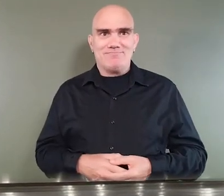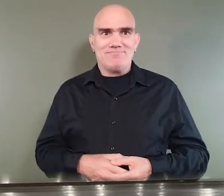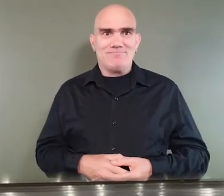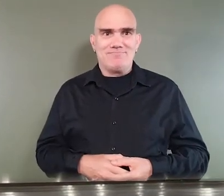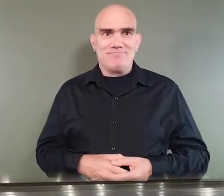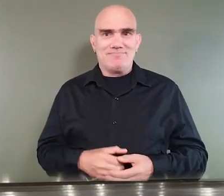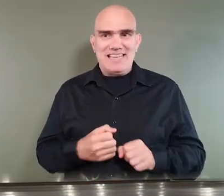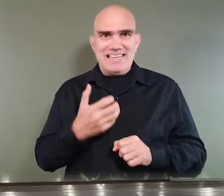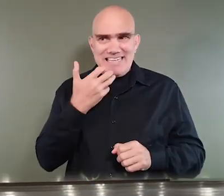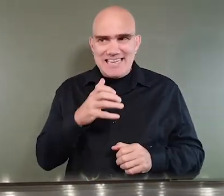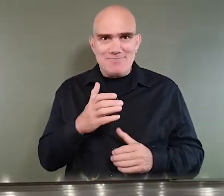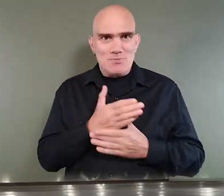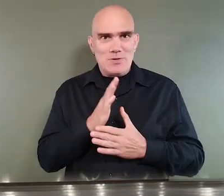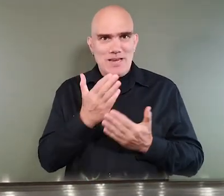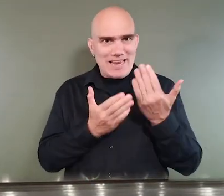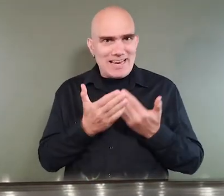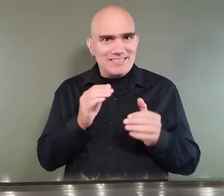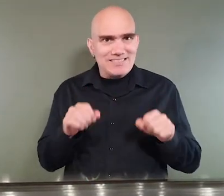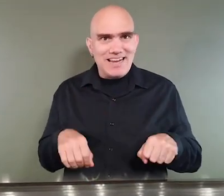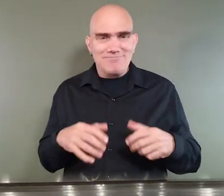your hands.